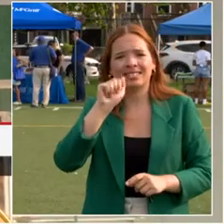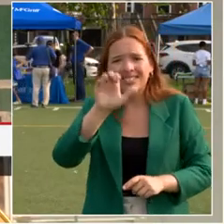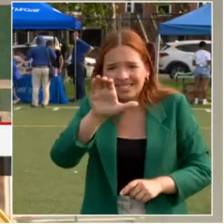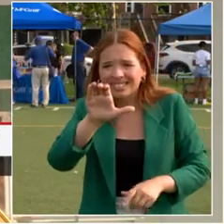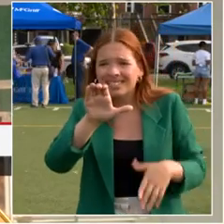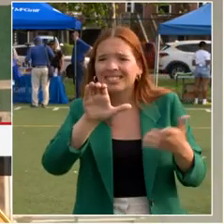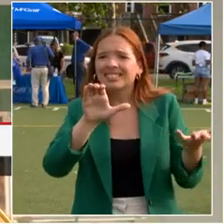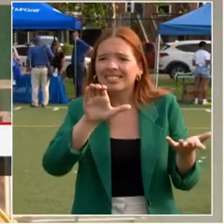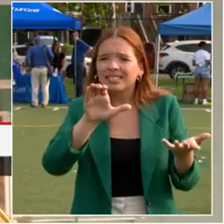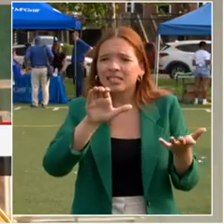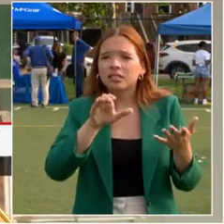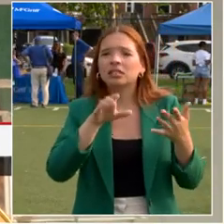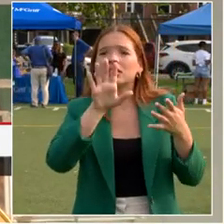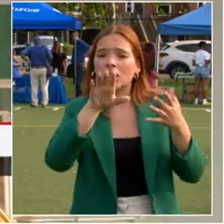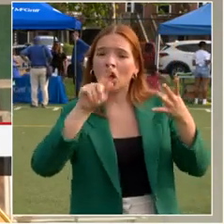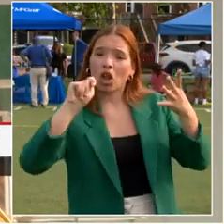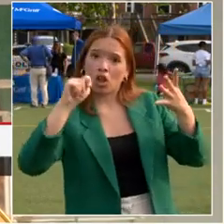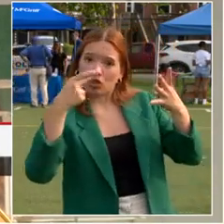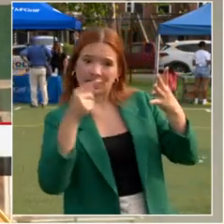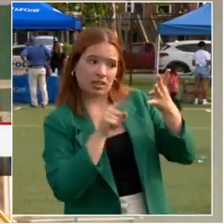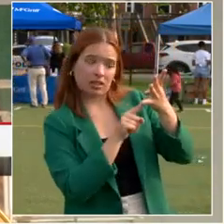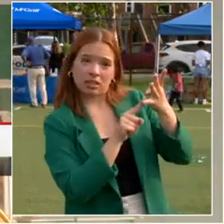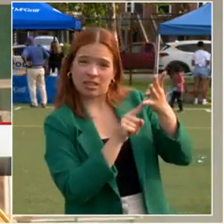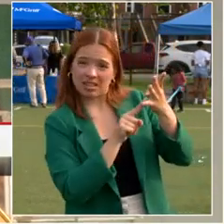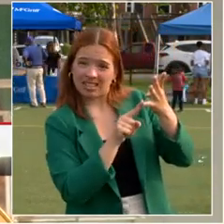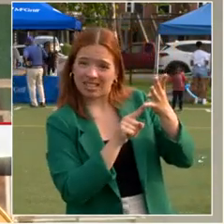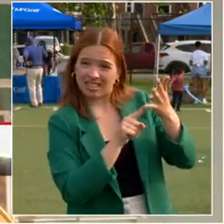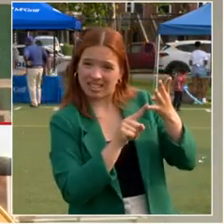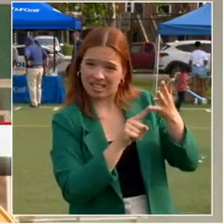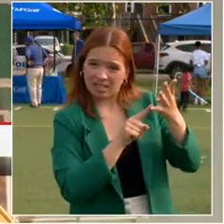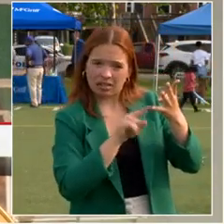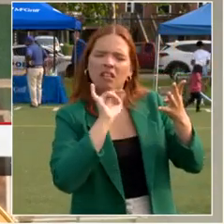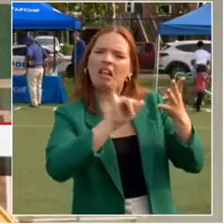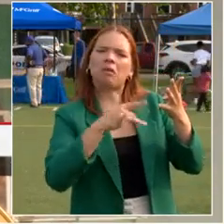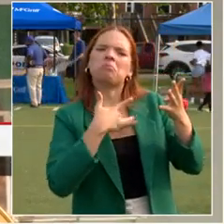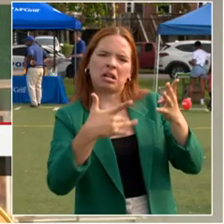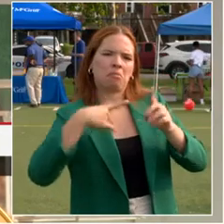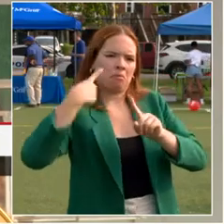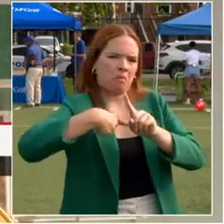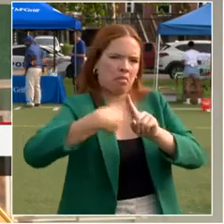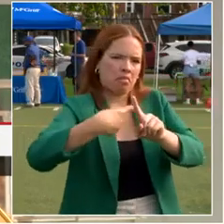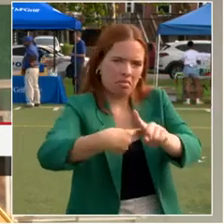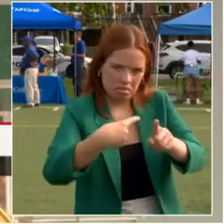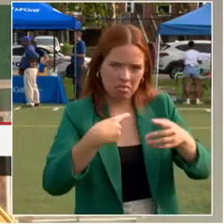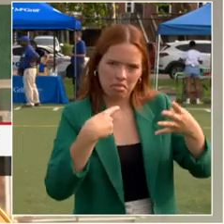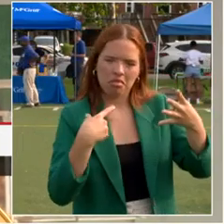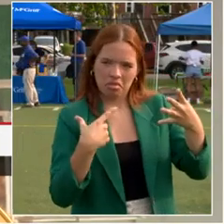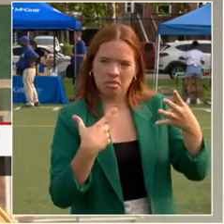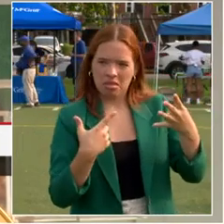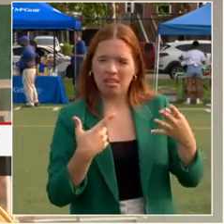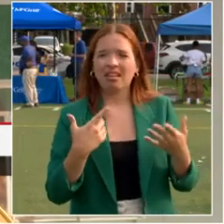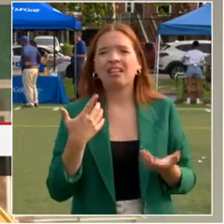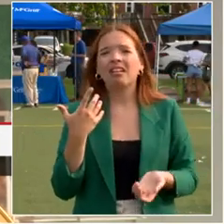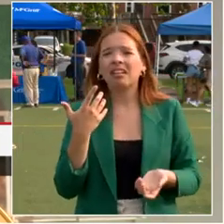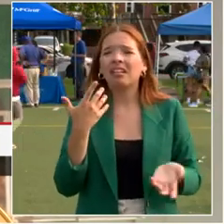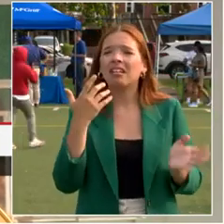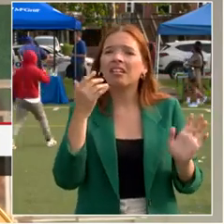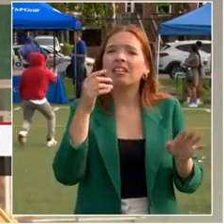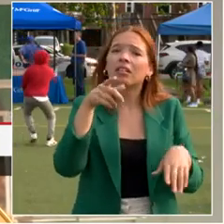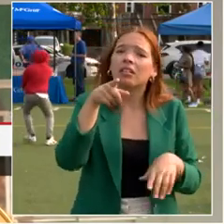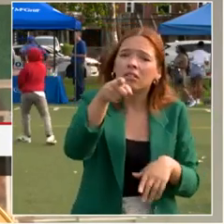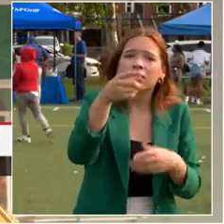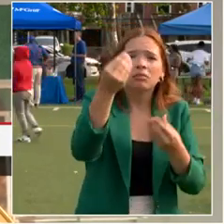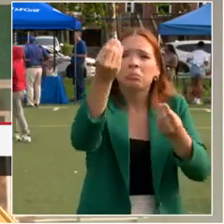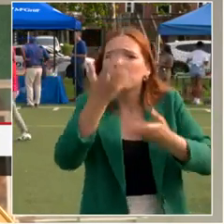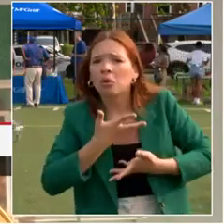at 7 o'clock, so that we can work on procedures, we can work on issues, and we can give our